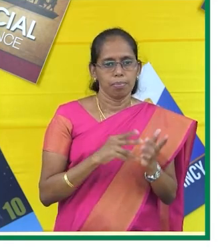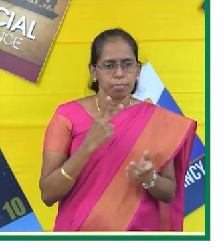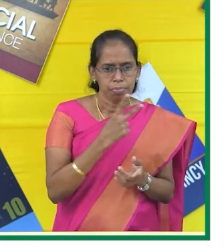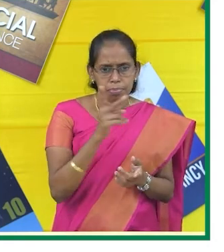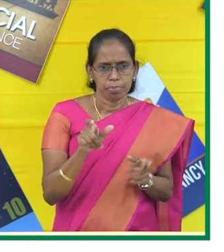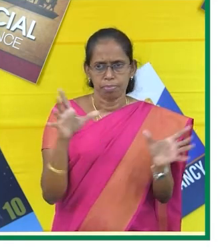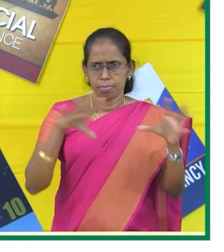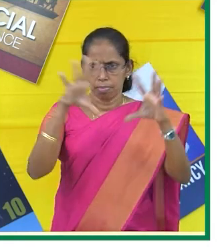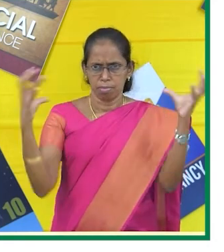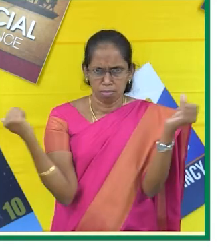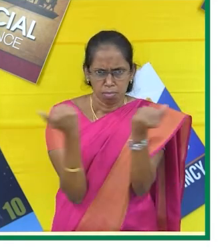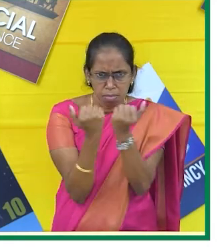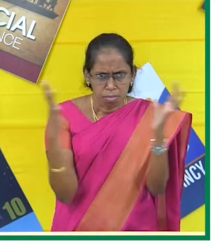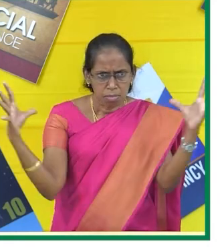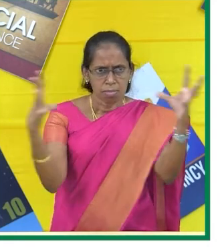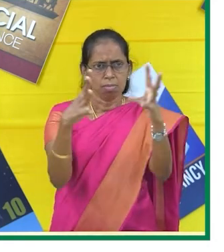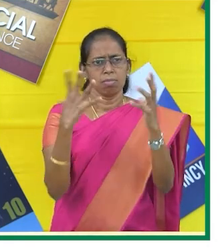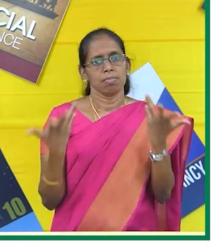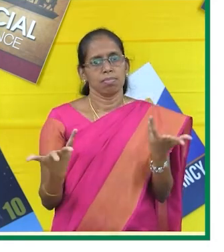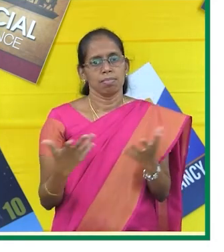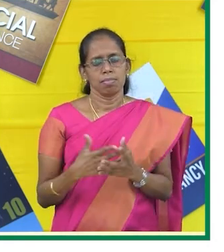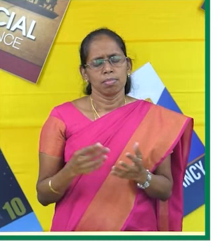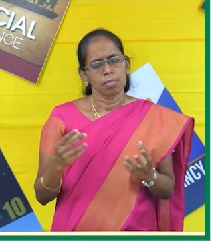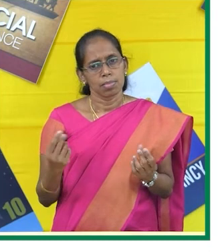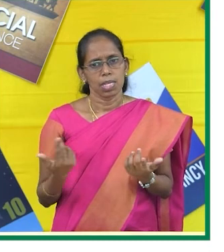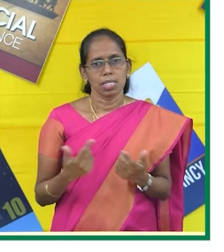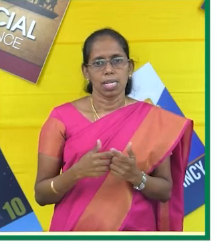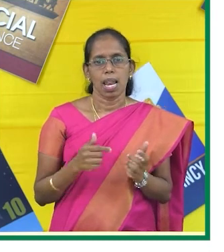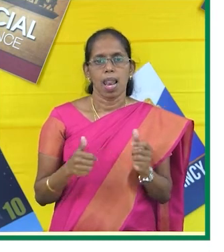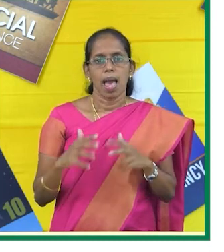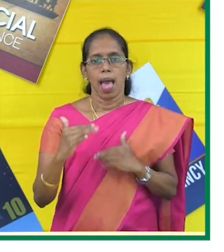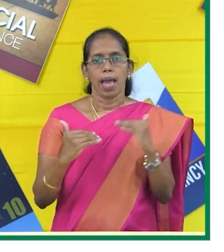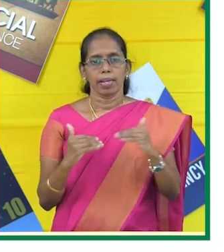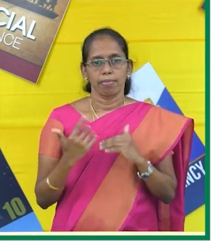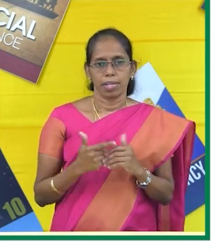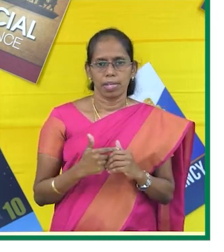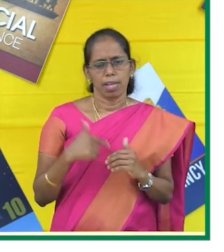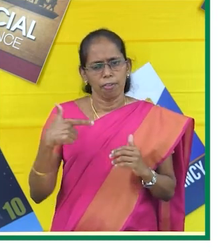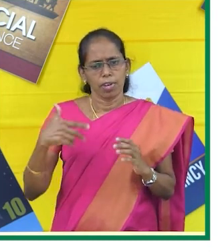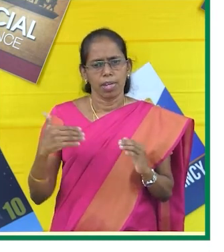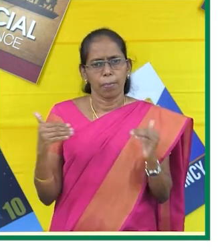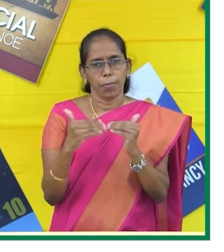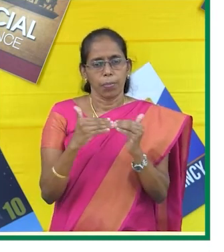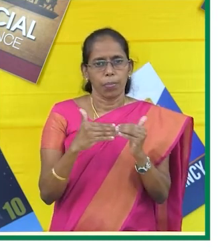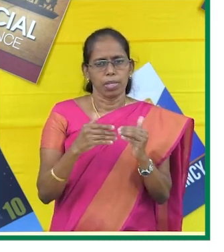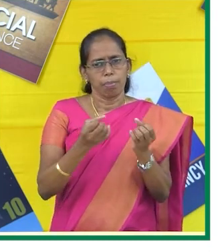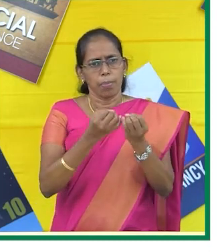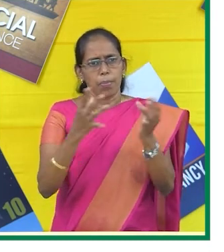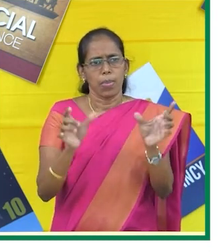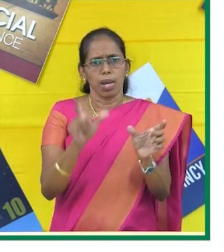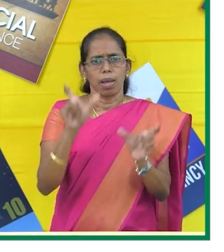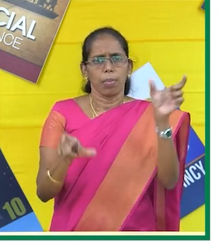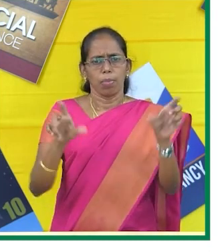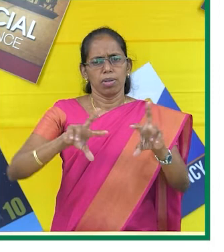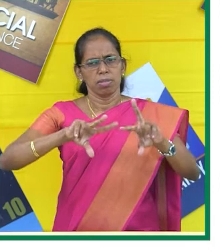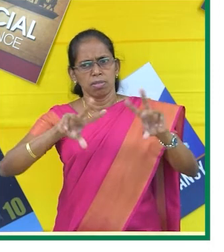people crowded there. It is a natural activity. Every day he meets many people with